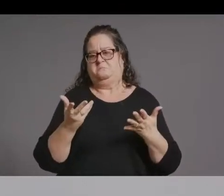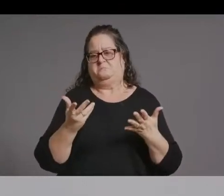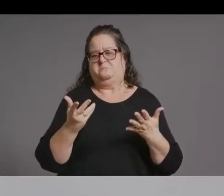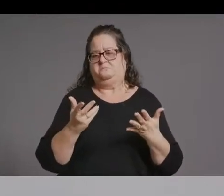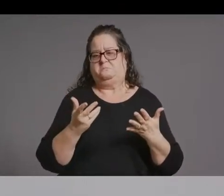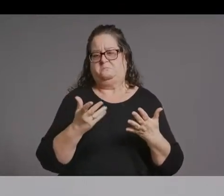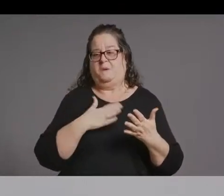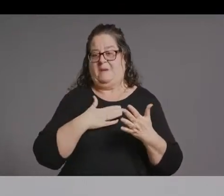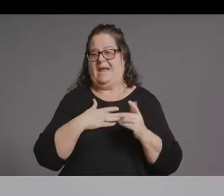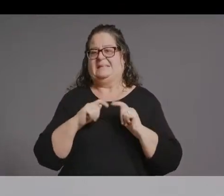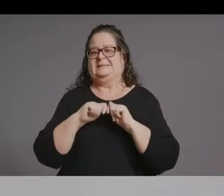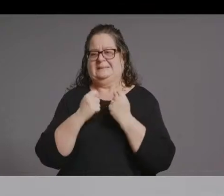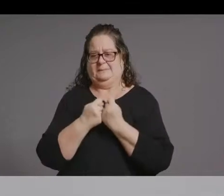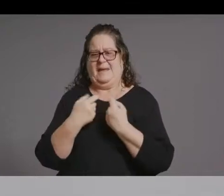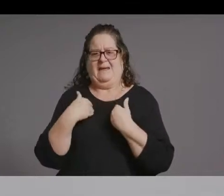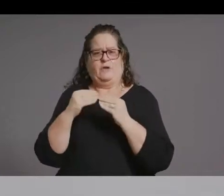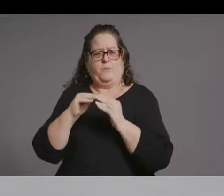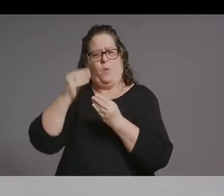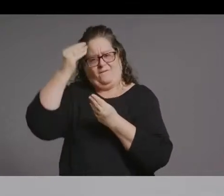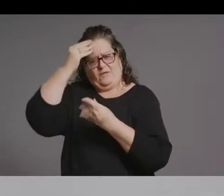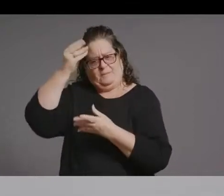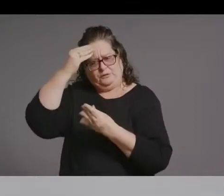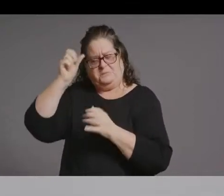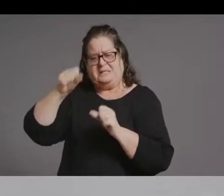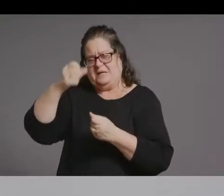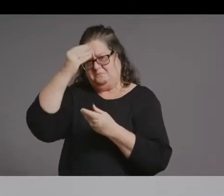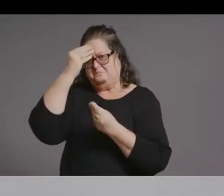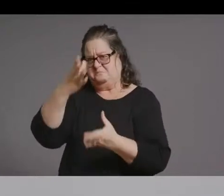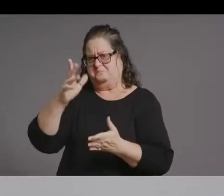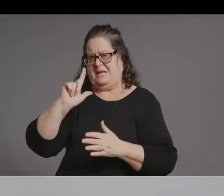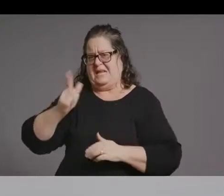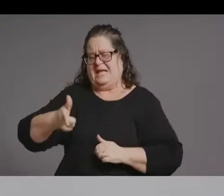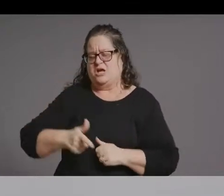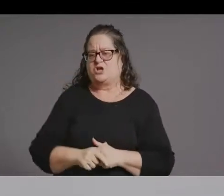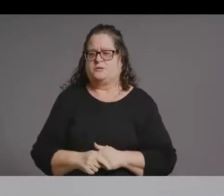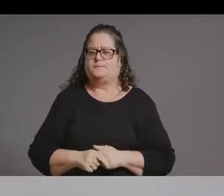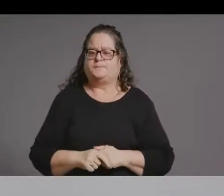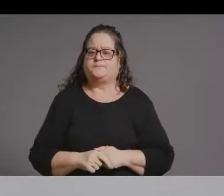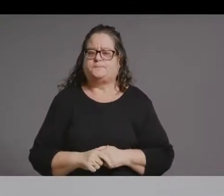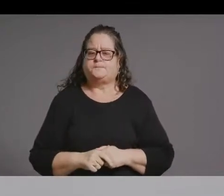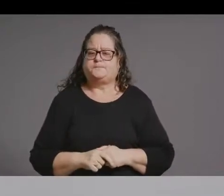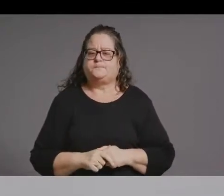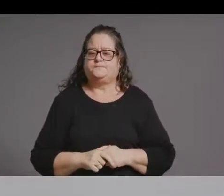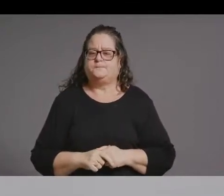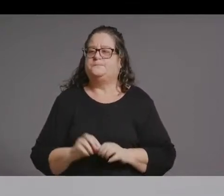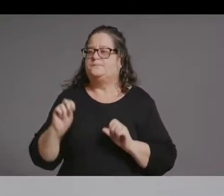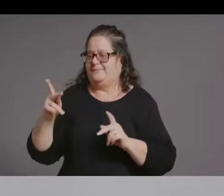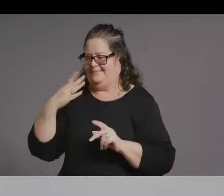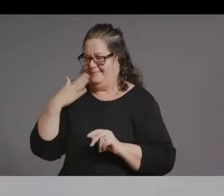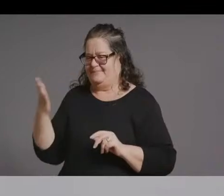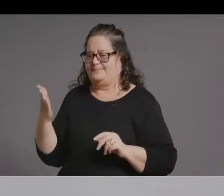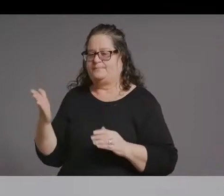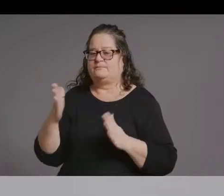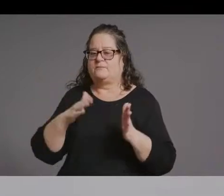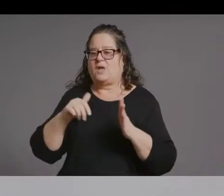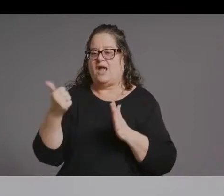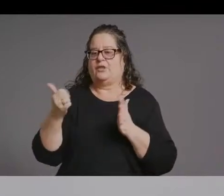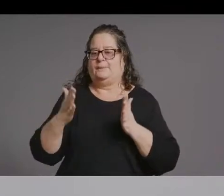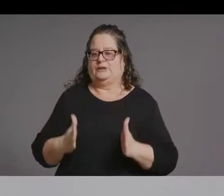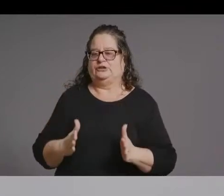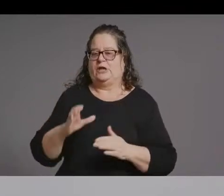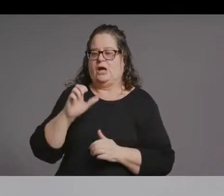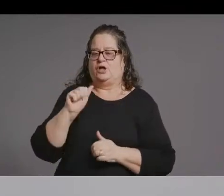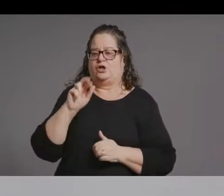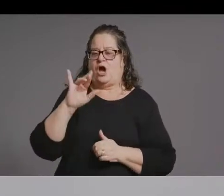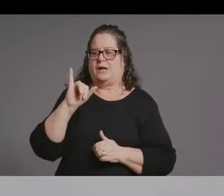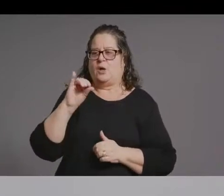information. Great, thanks so much. Yeah, absolutely. Next is Carissa. Hi, Carissa.